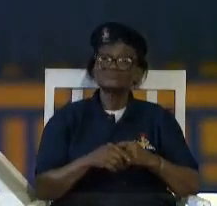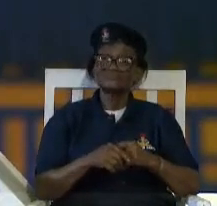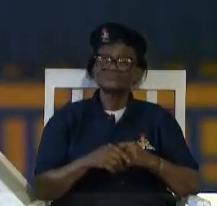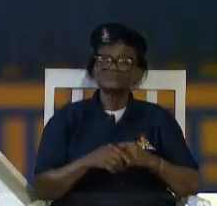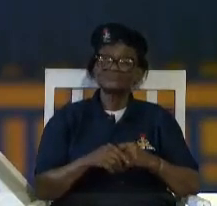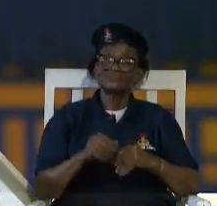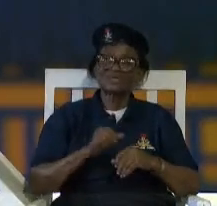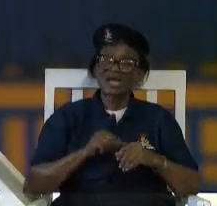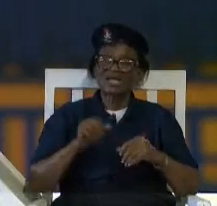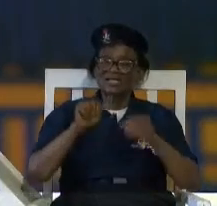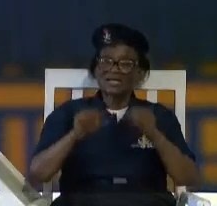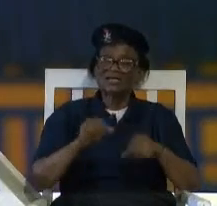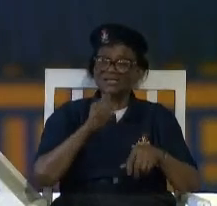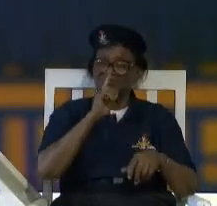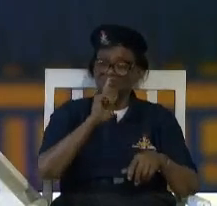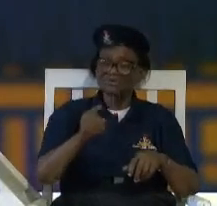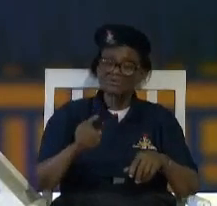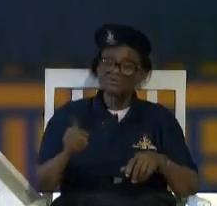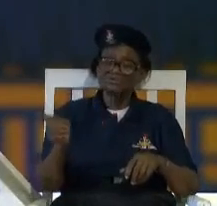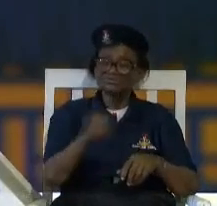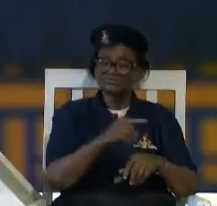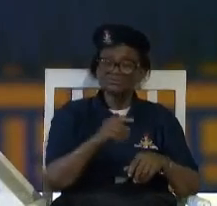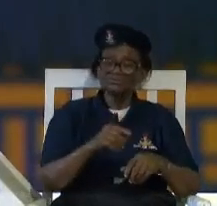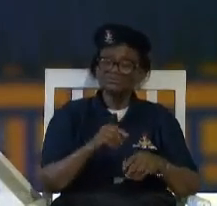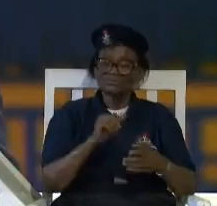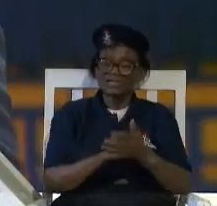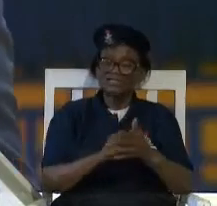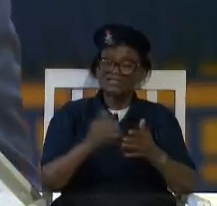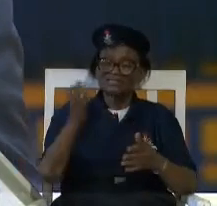I can assure you there is a God in heaven.